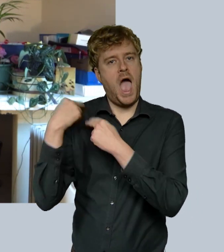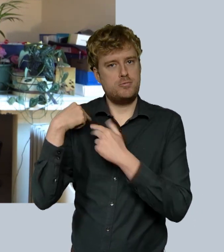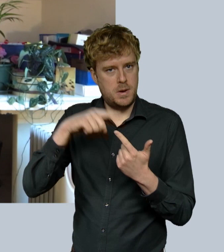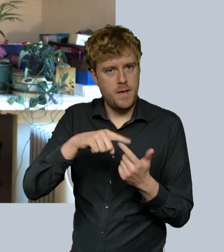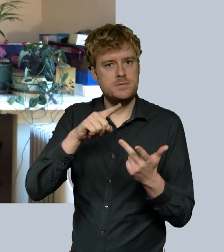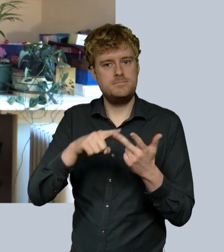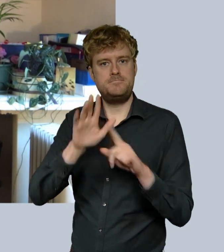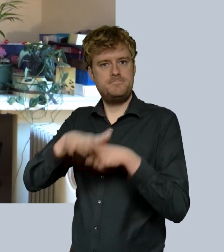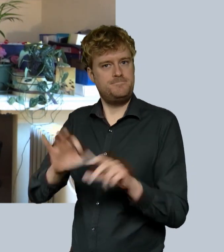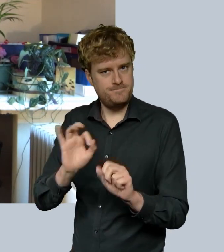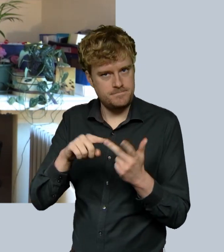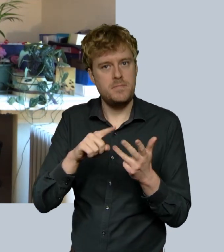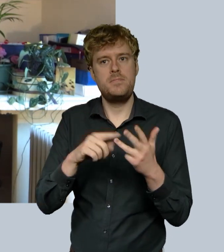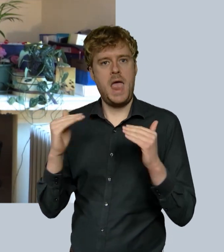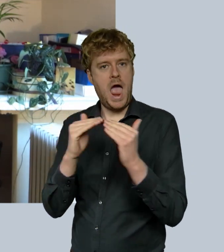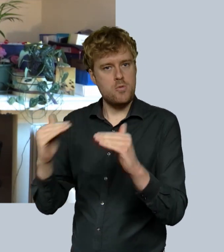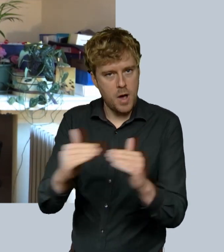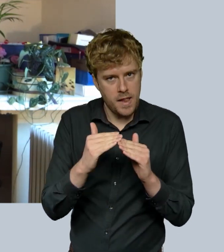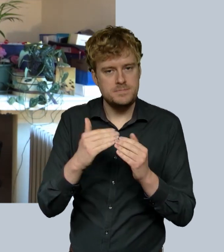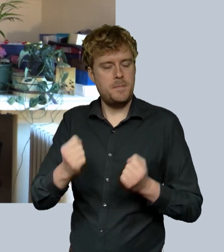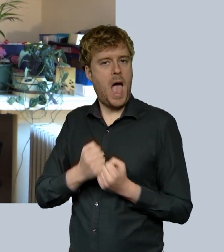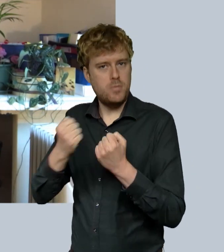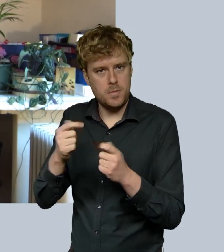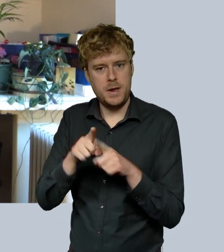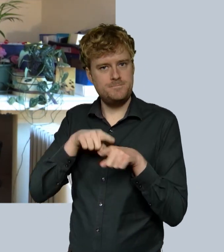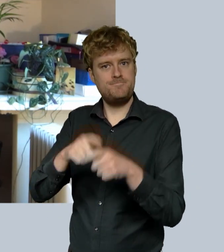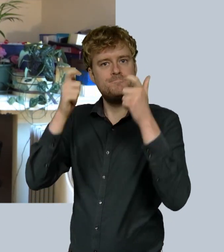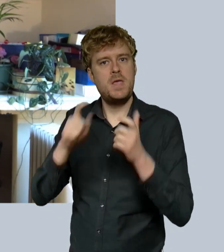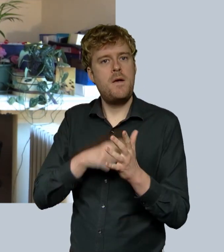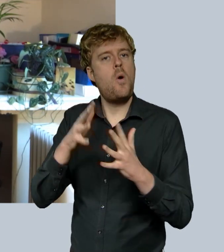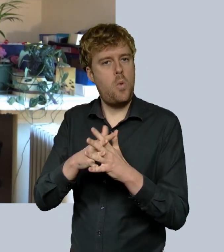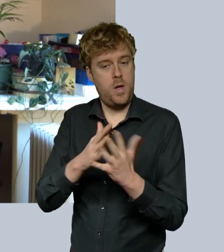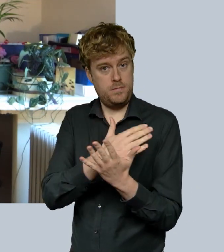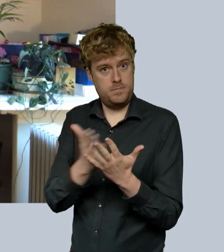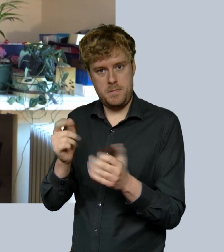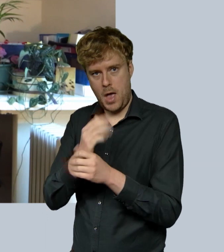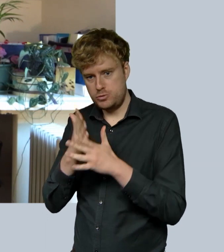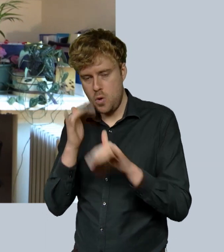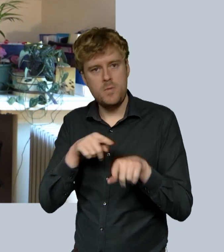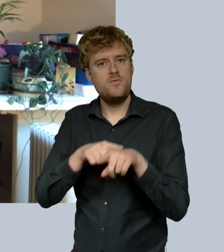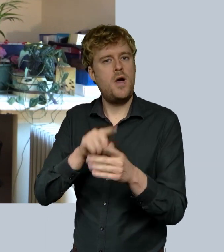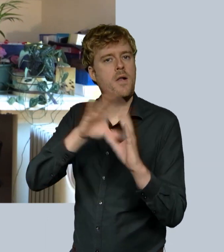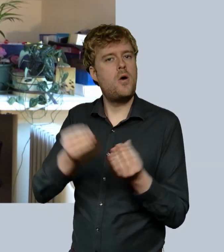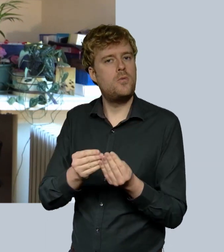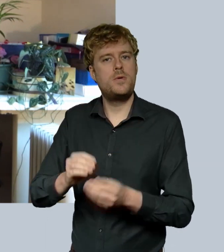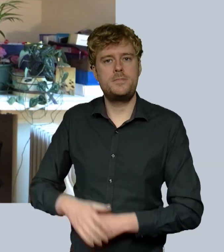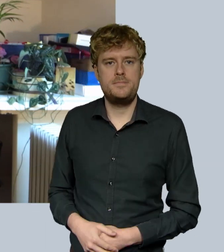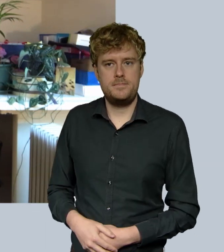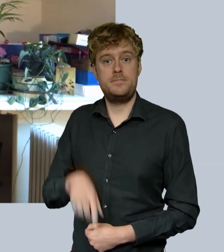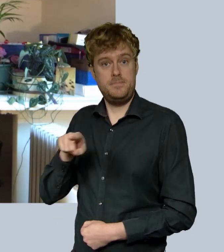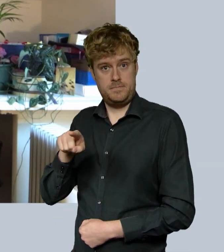empowerment and legality. The Leadership Panel is co-chaired by the Scottish Human Rights Commission and the Scottish